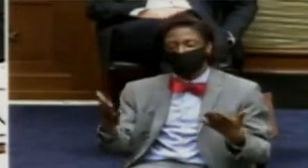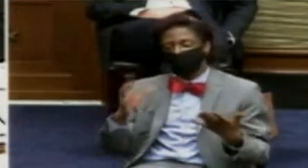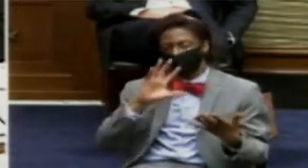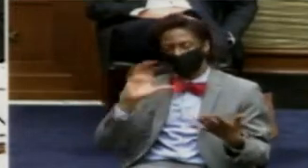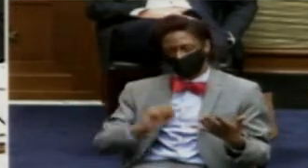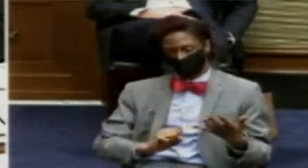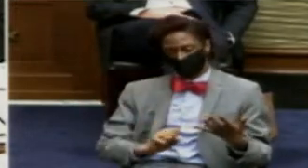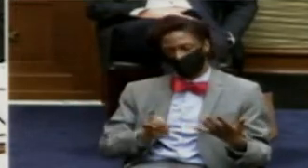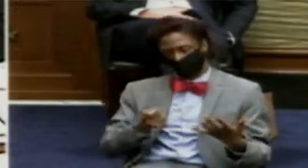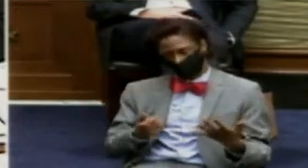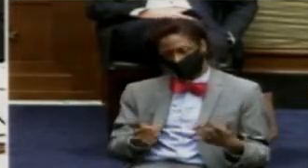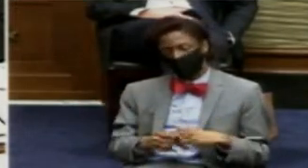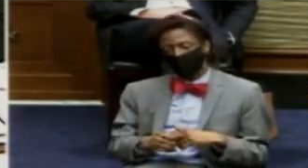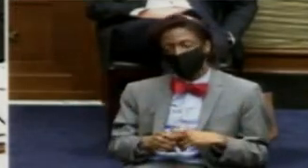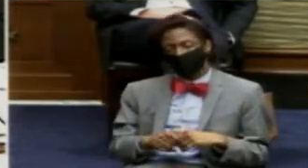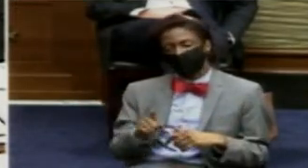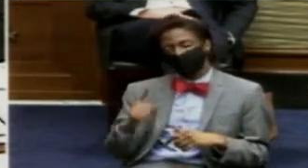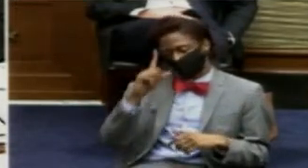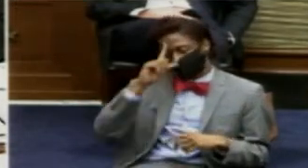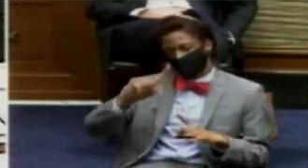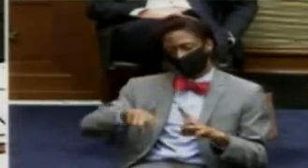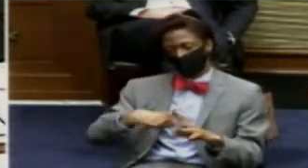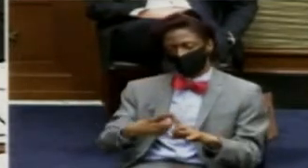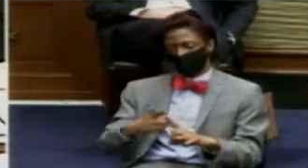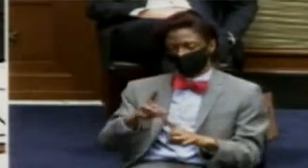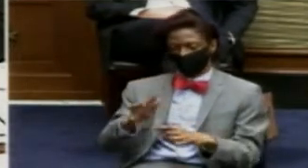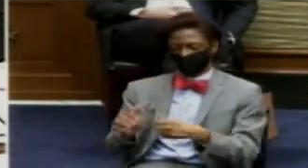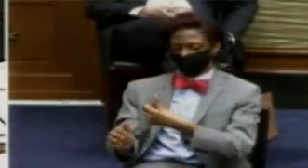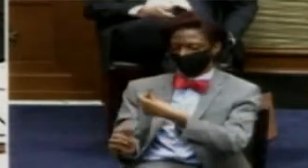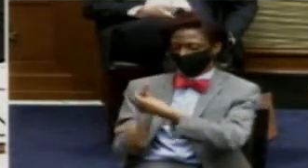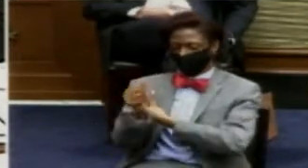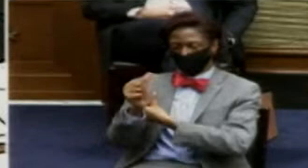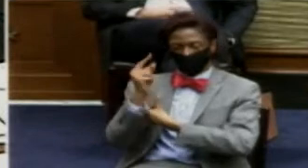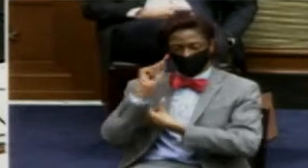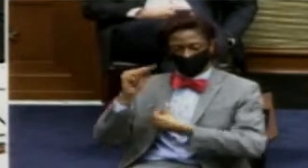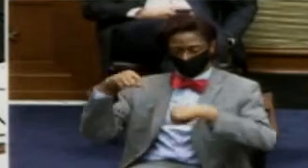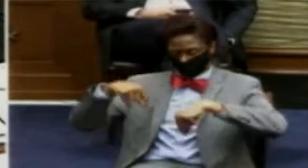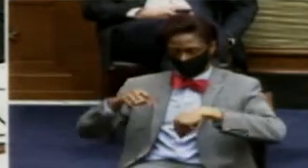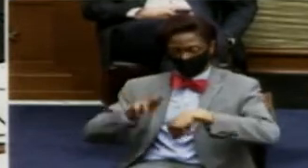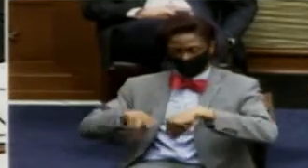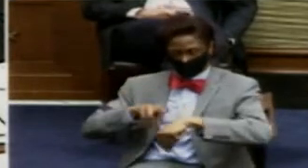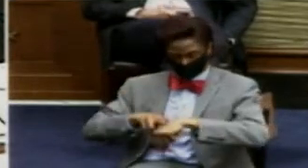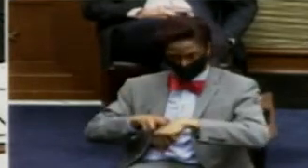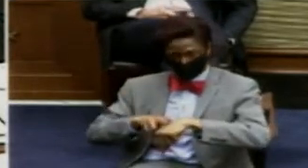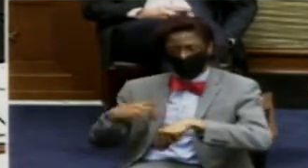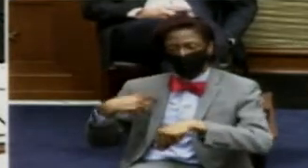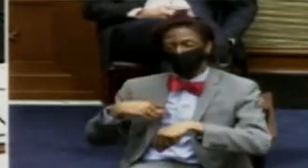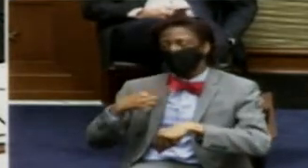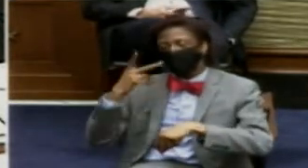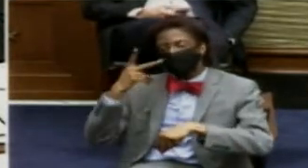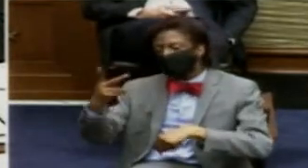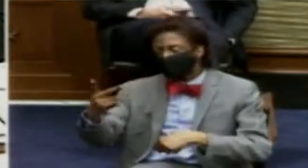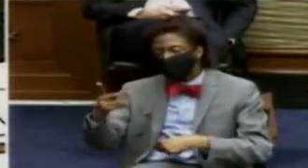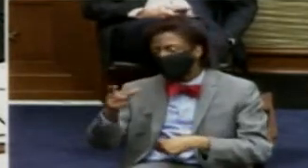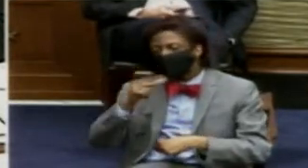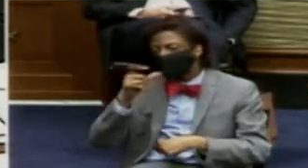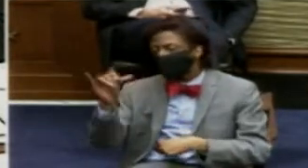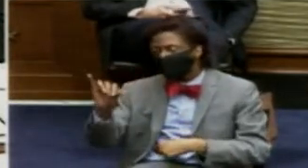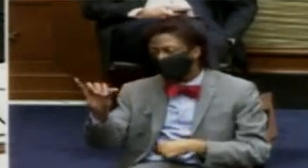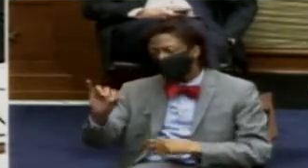sir. And when we think about the threats to our nation, we see it not in the form of